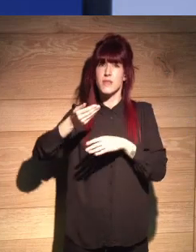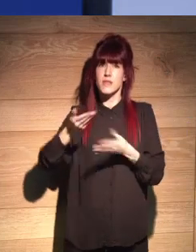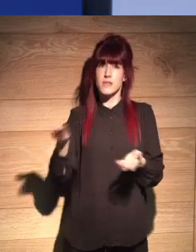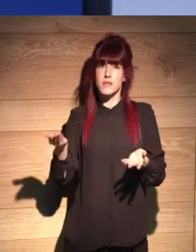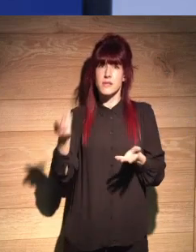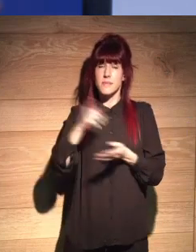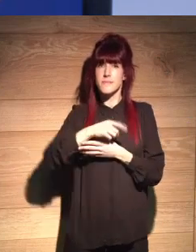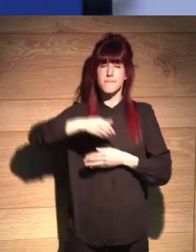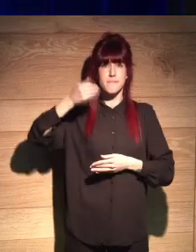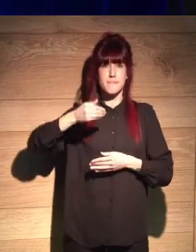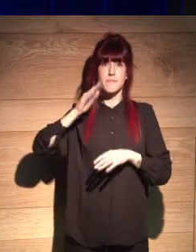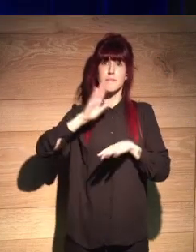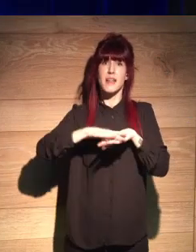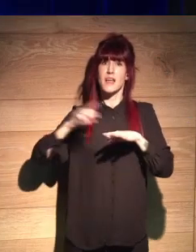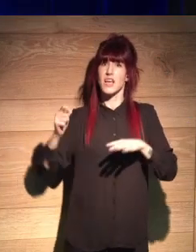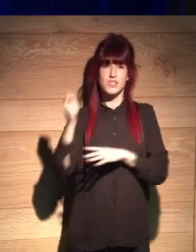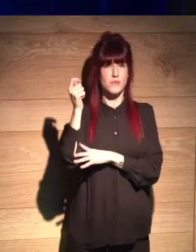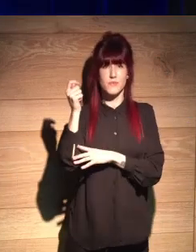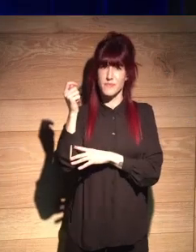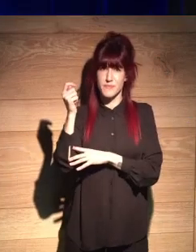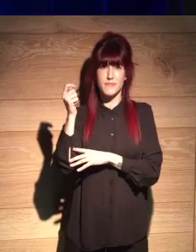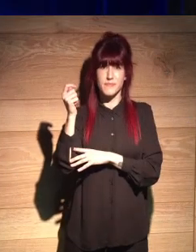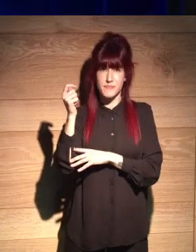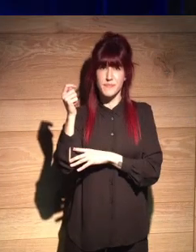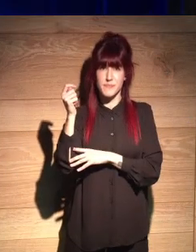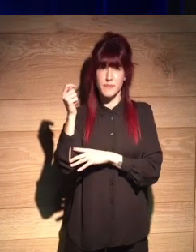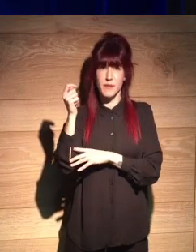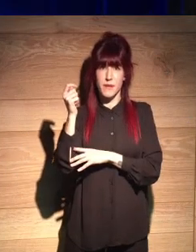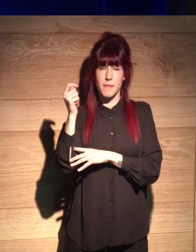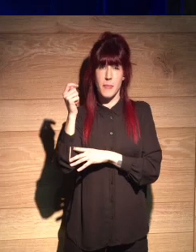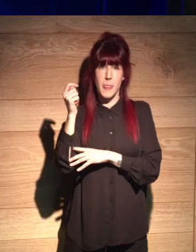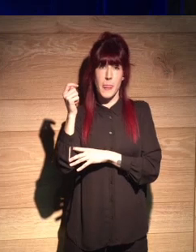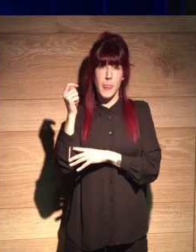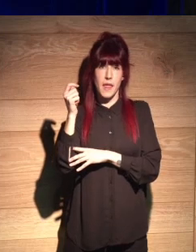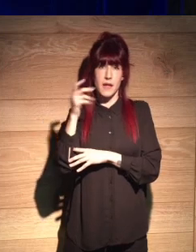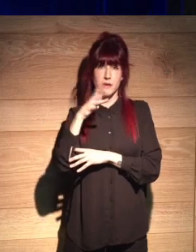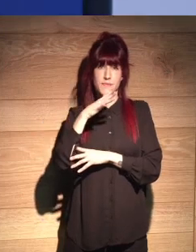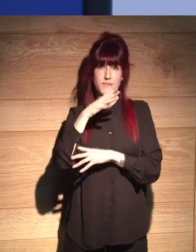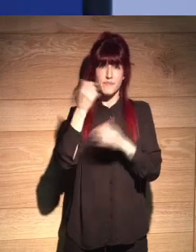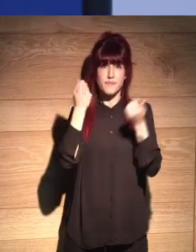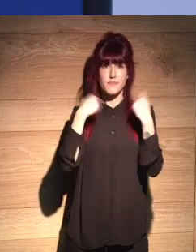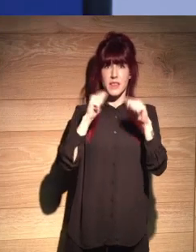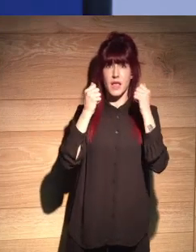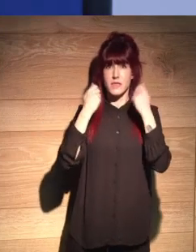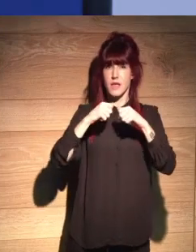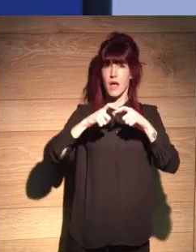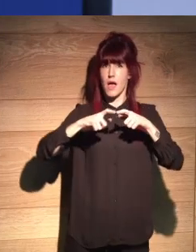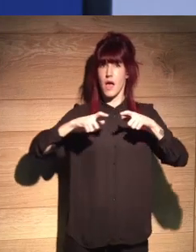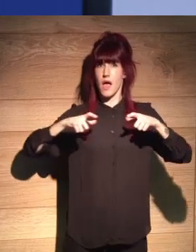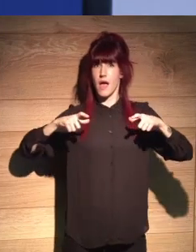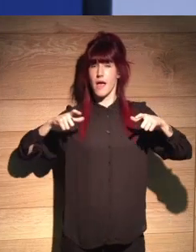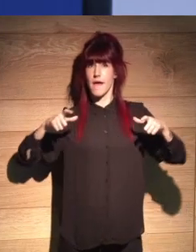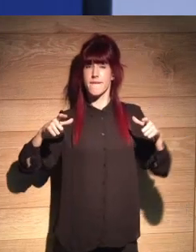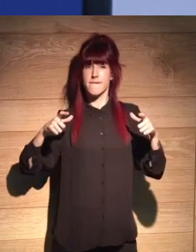for success. We amplifying best practices. When someone has done a